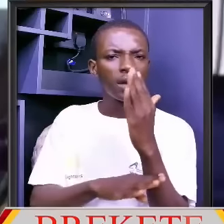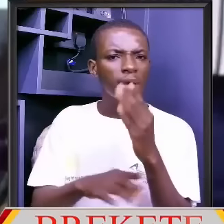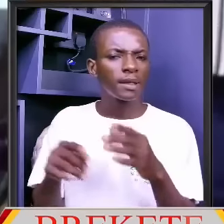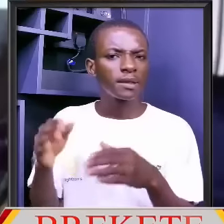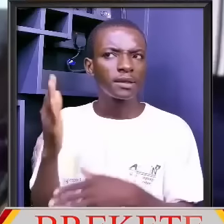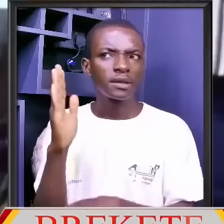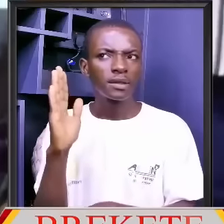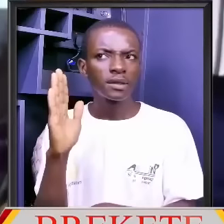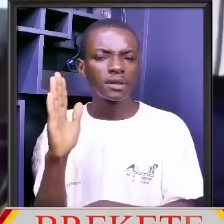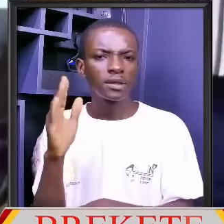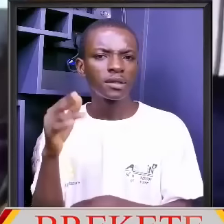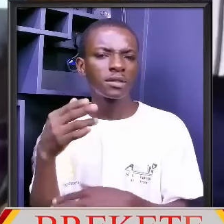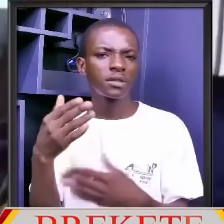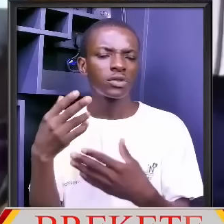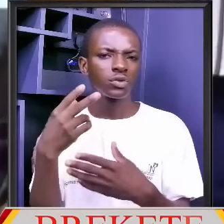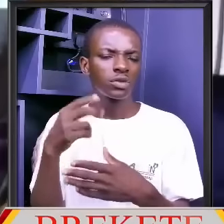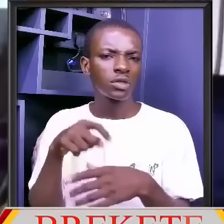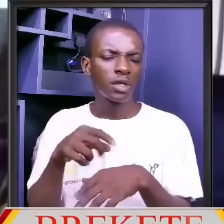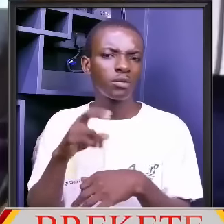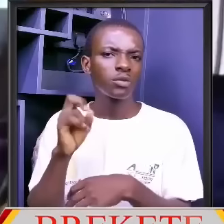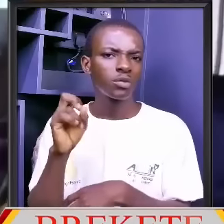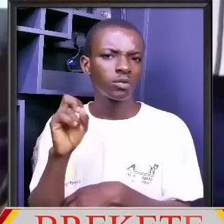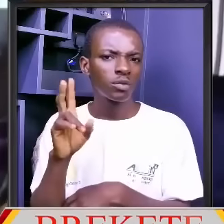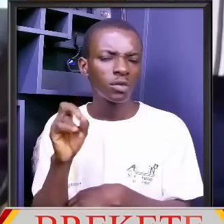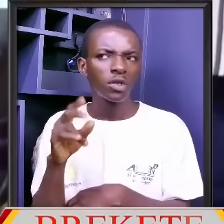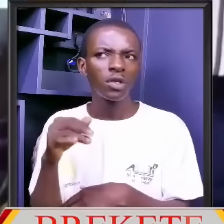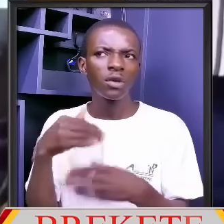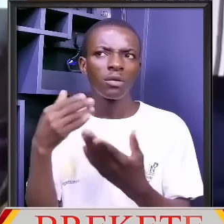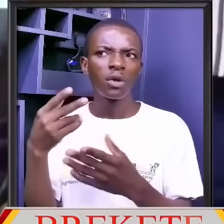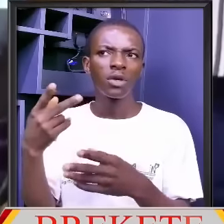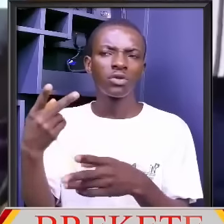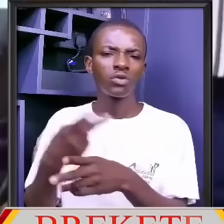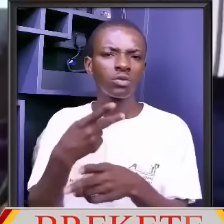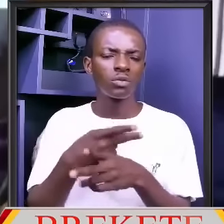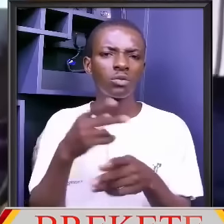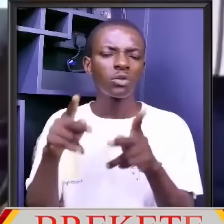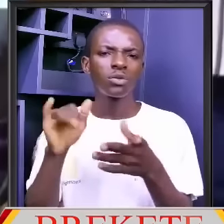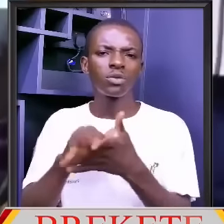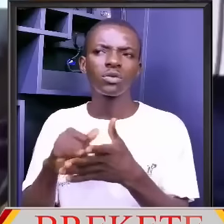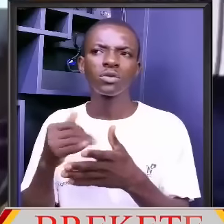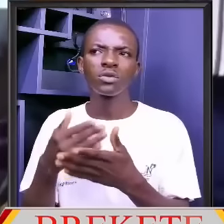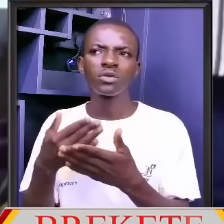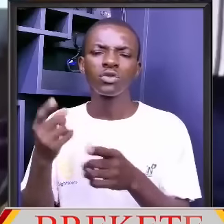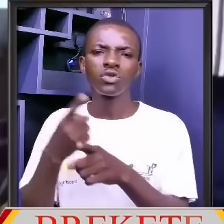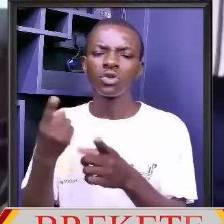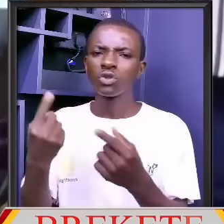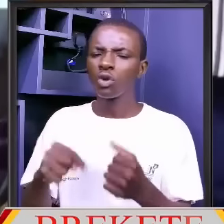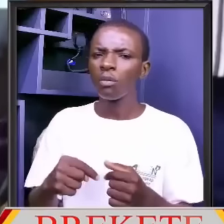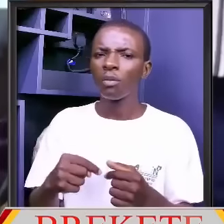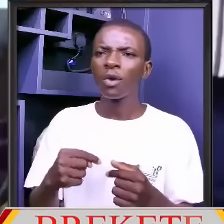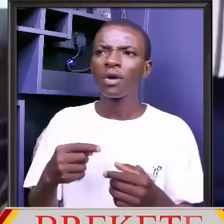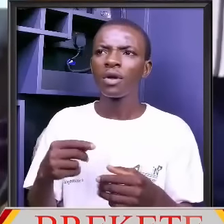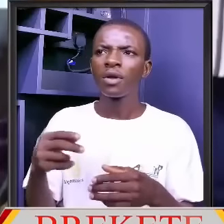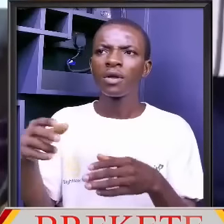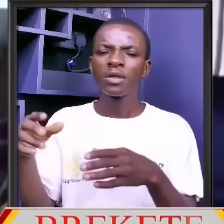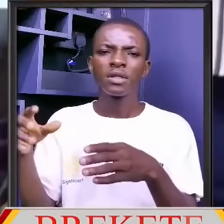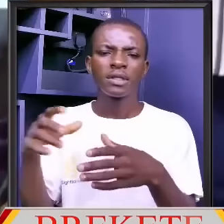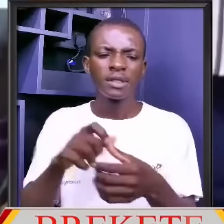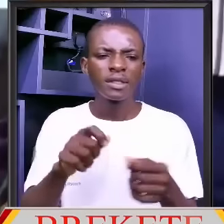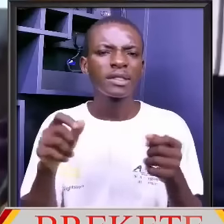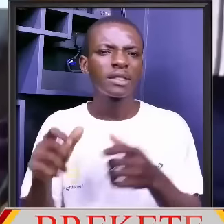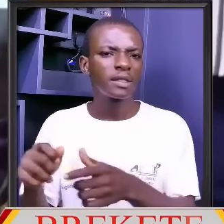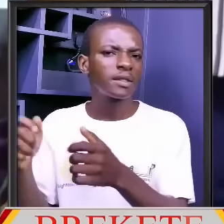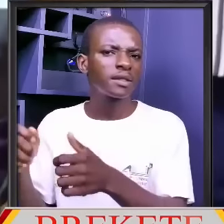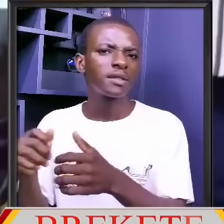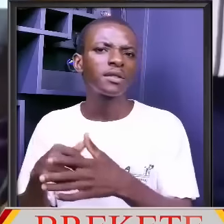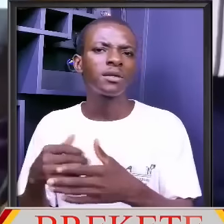Say the leave when they buy before, in they buy and double. Say now people when they cook food said oh you come. Tie a month, tie so a